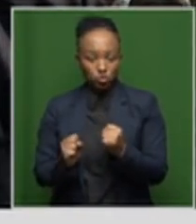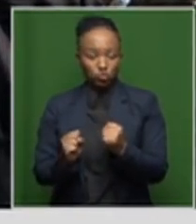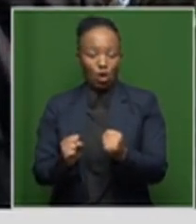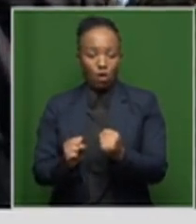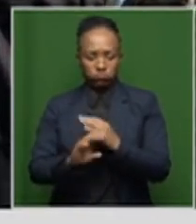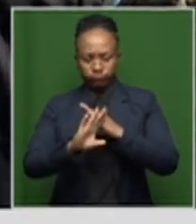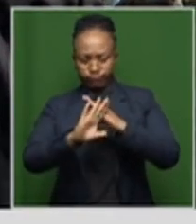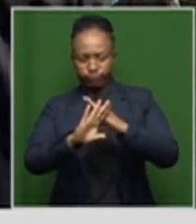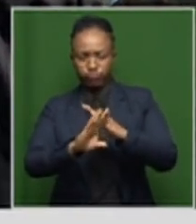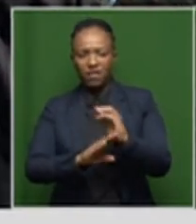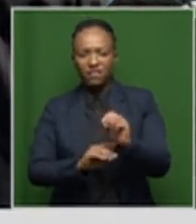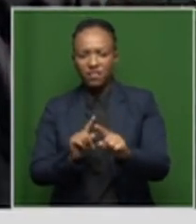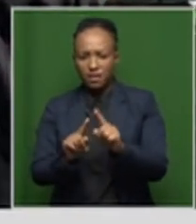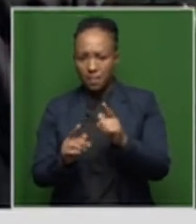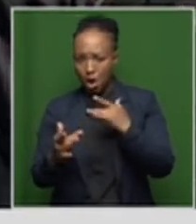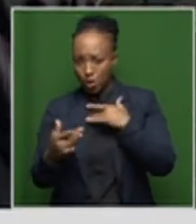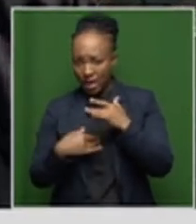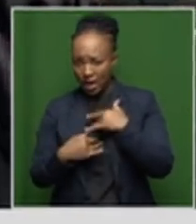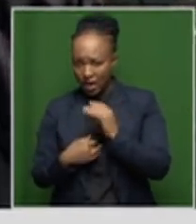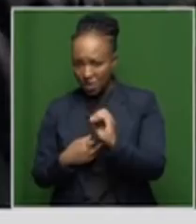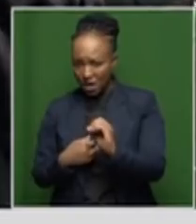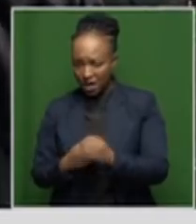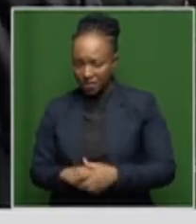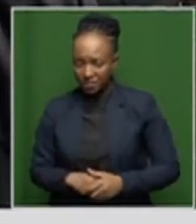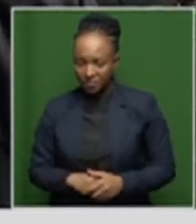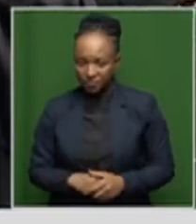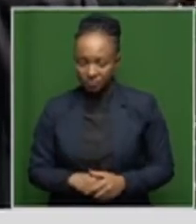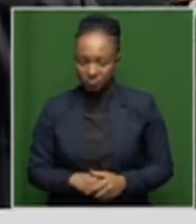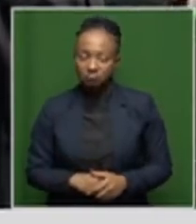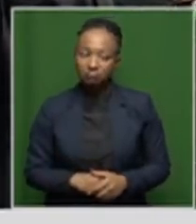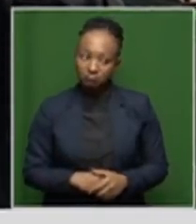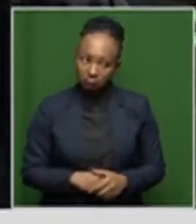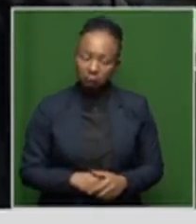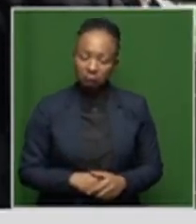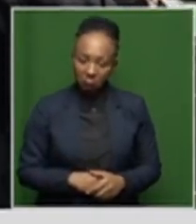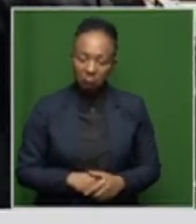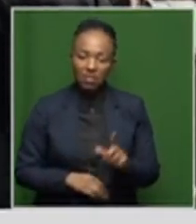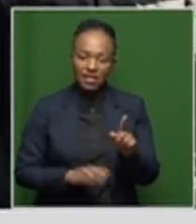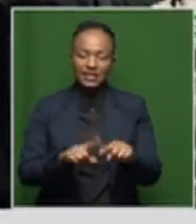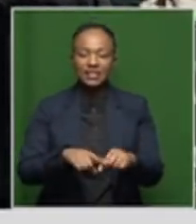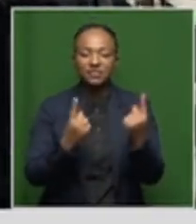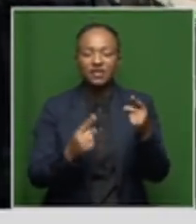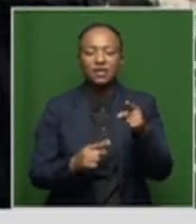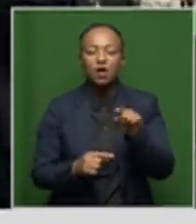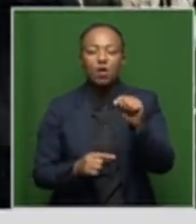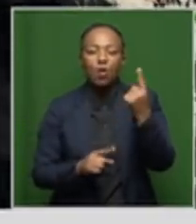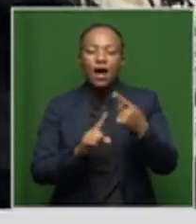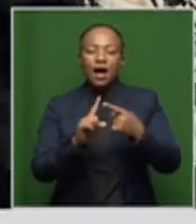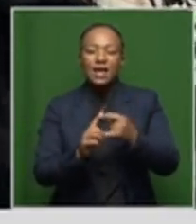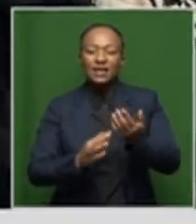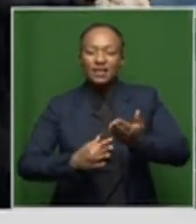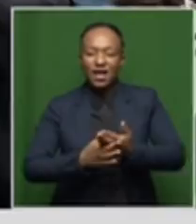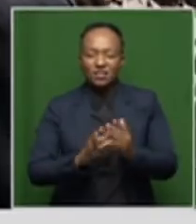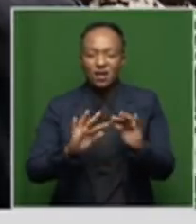charges against them. Are they a concern for you? Of course, that was a distinctive difference between the two accused. One dealt with the merits of the